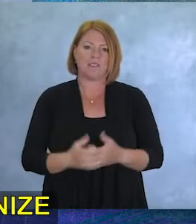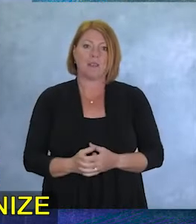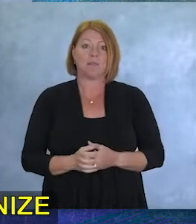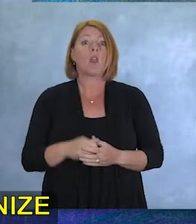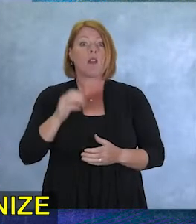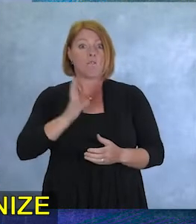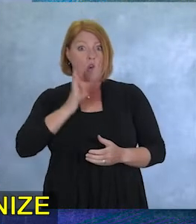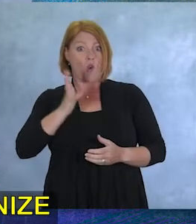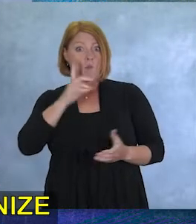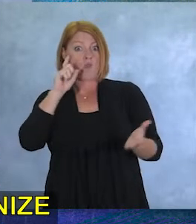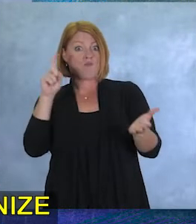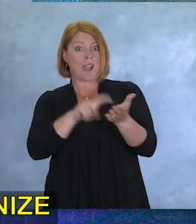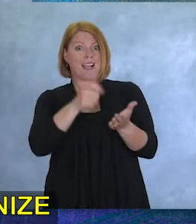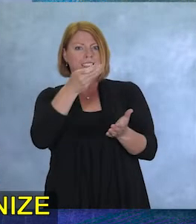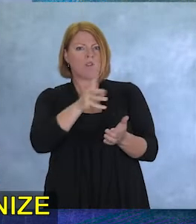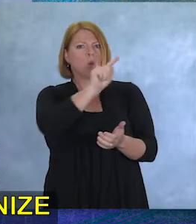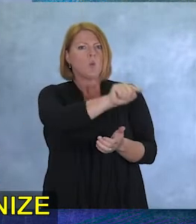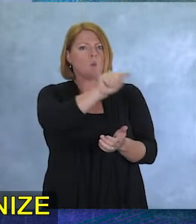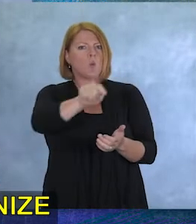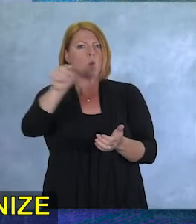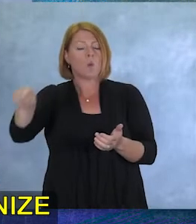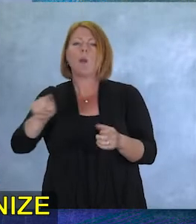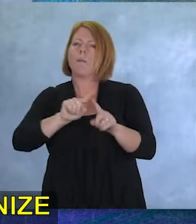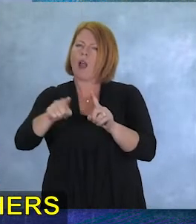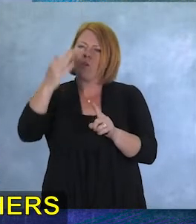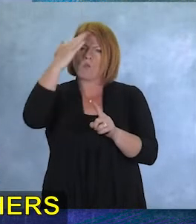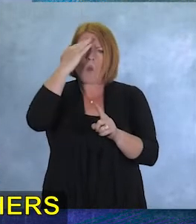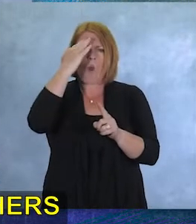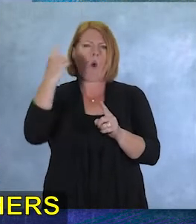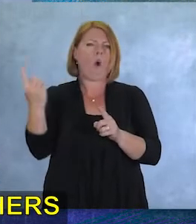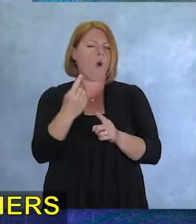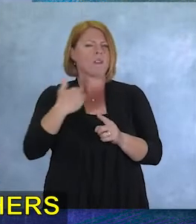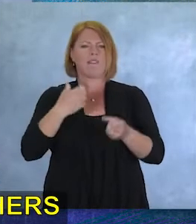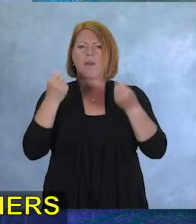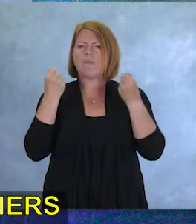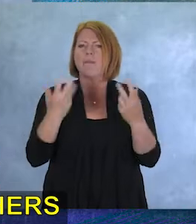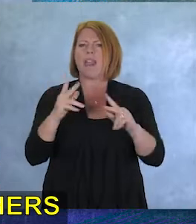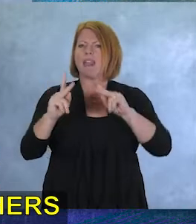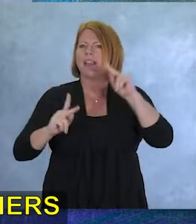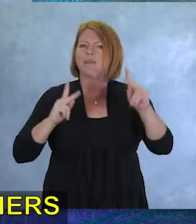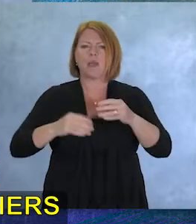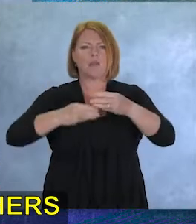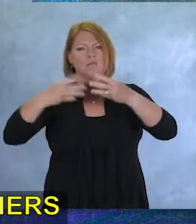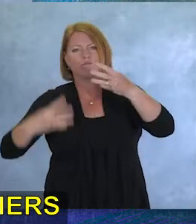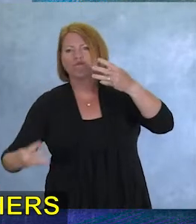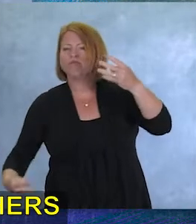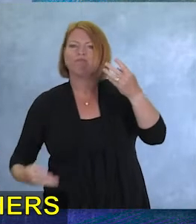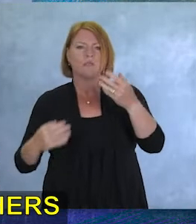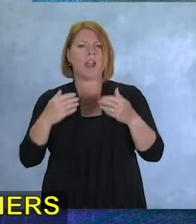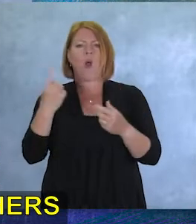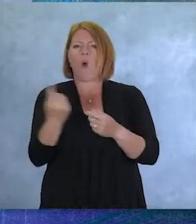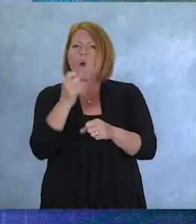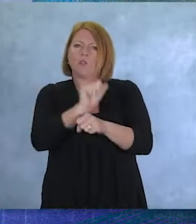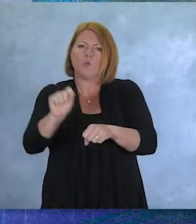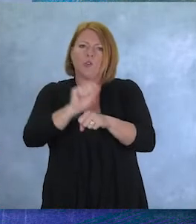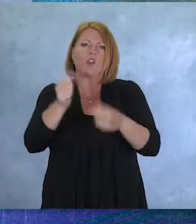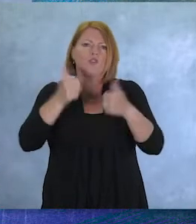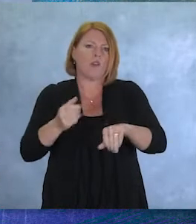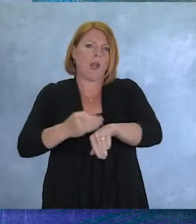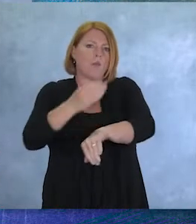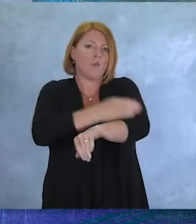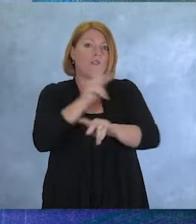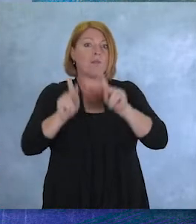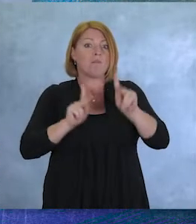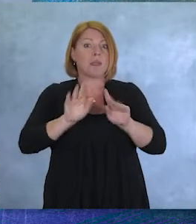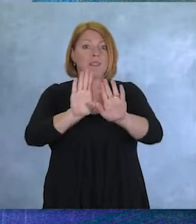will formally recognize only a few individuals today, we know there are so many others who have worked diligently to improve the